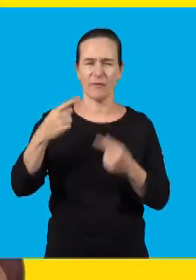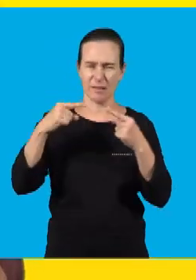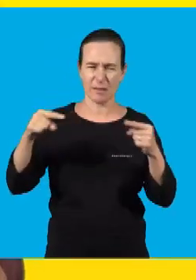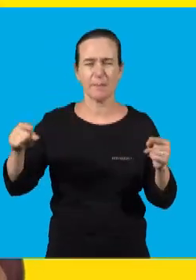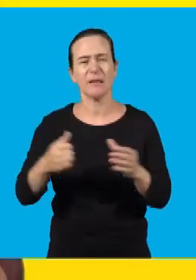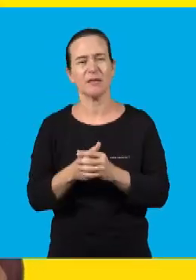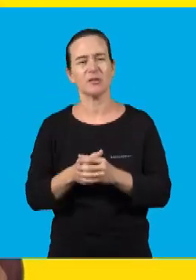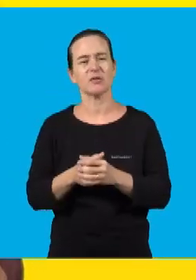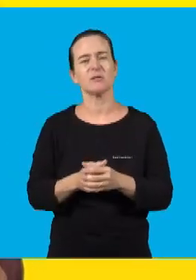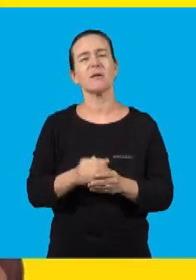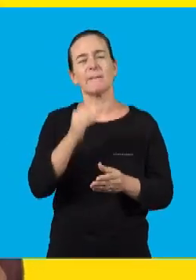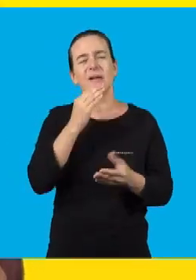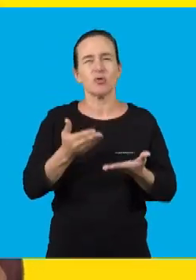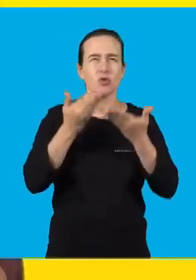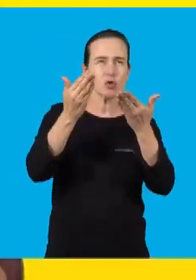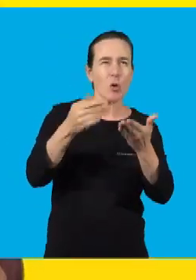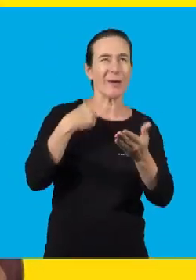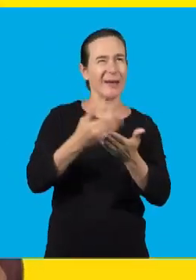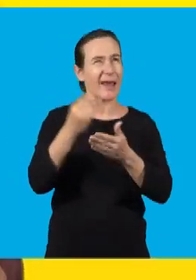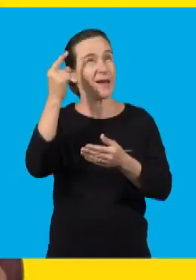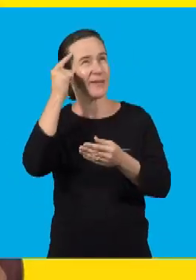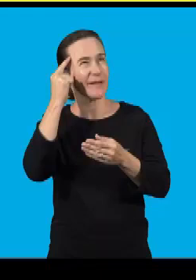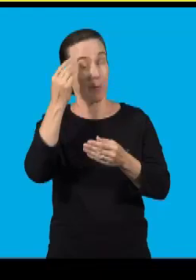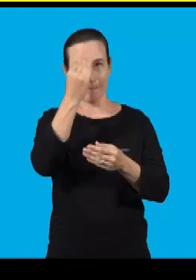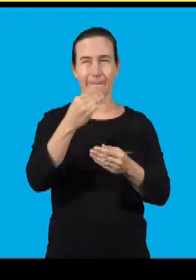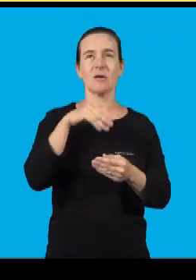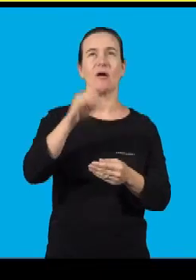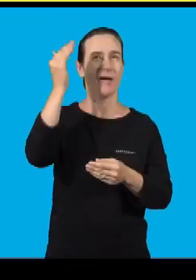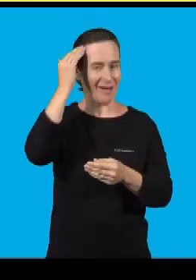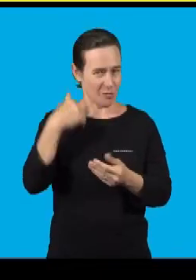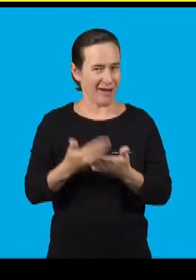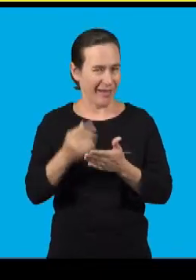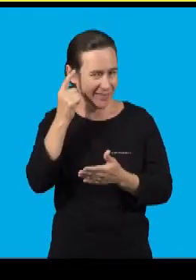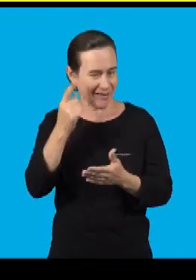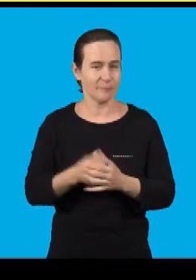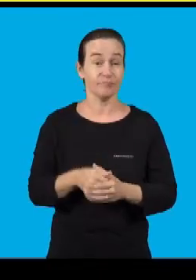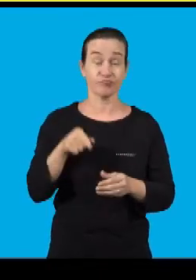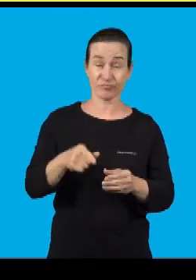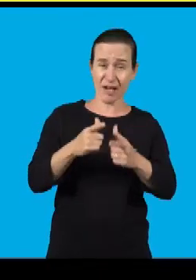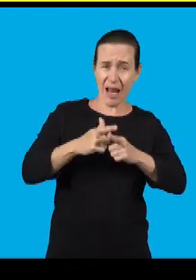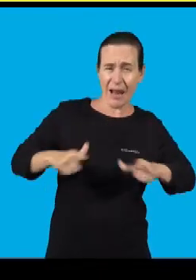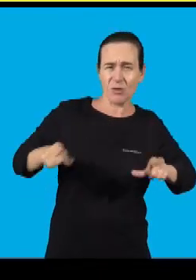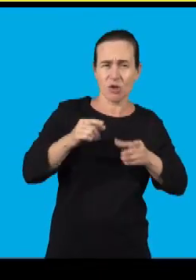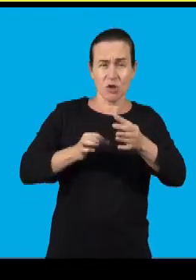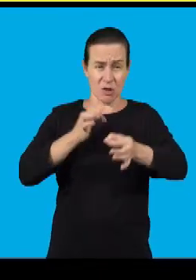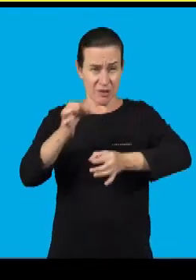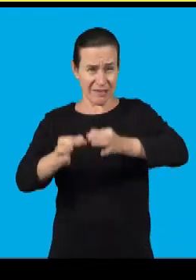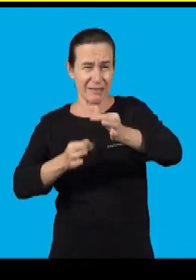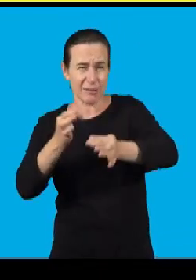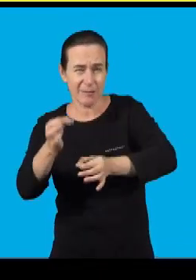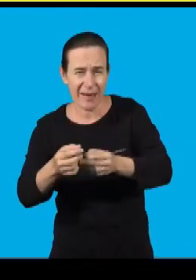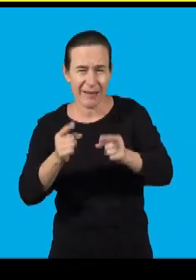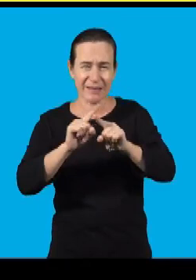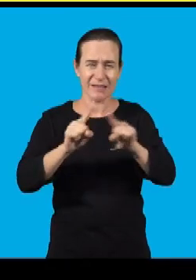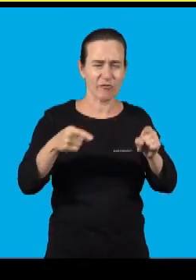rhetorical devices, which support the theme as well as the imagery. All right, language is to explain the